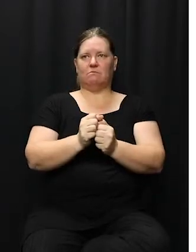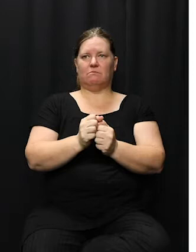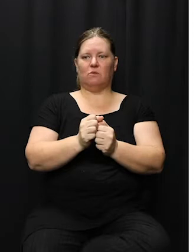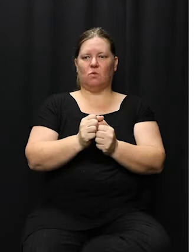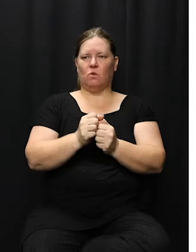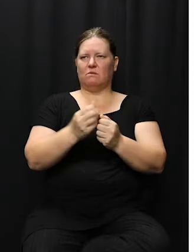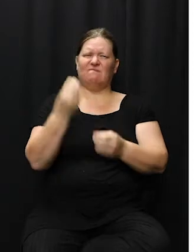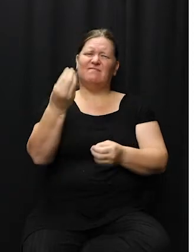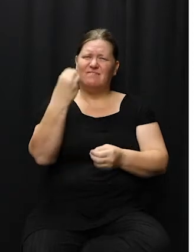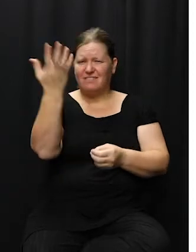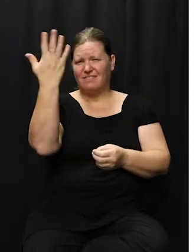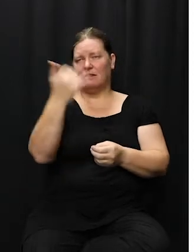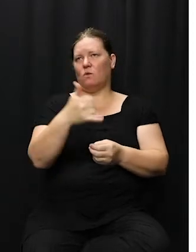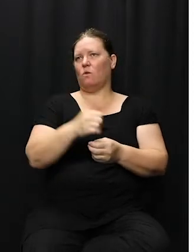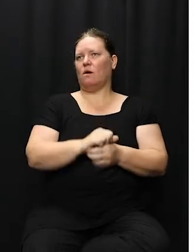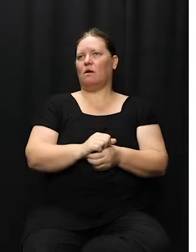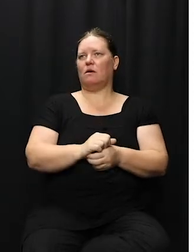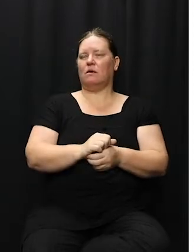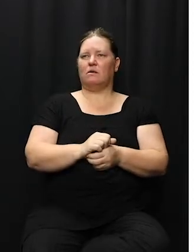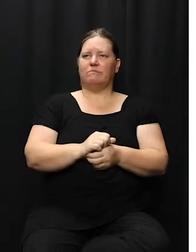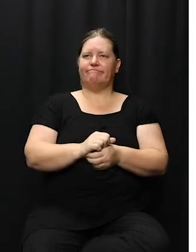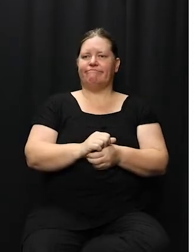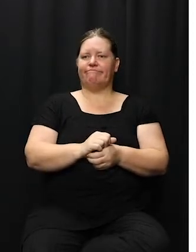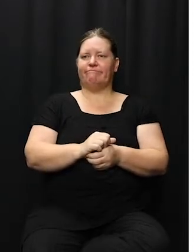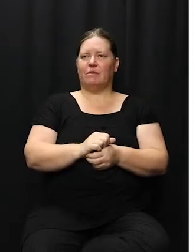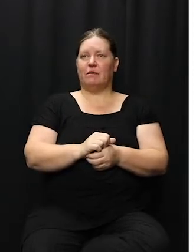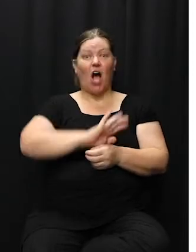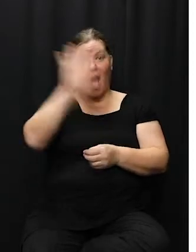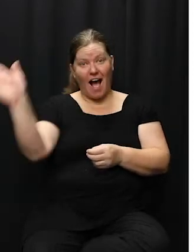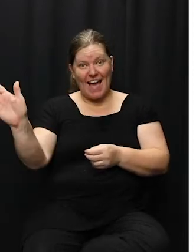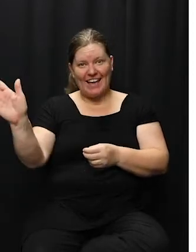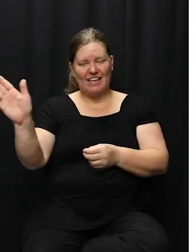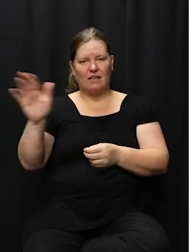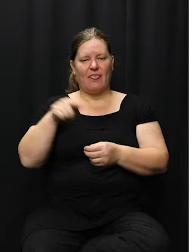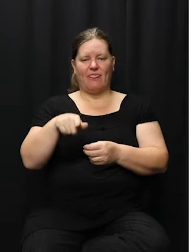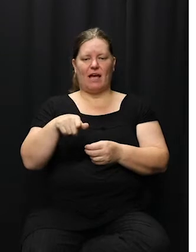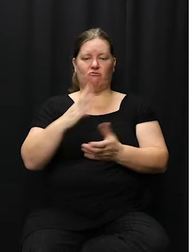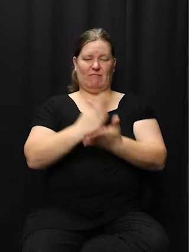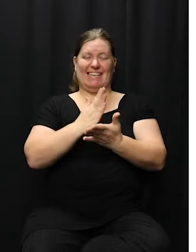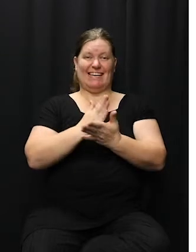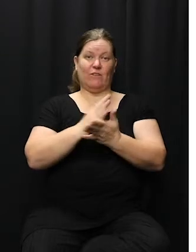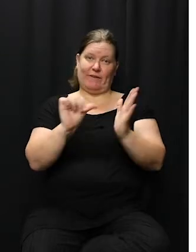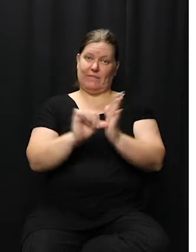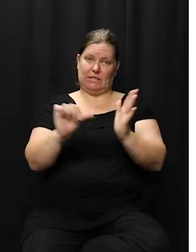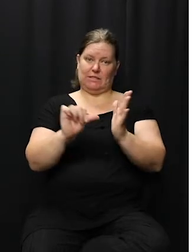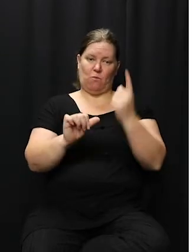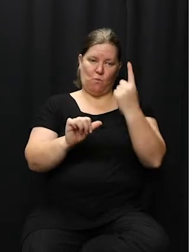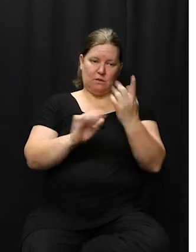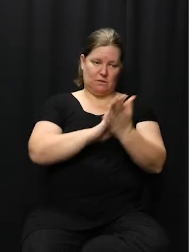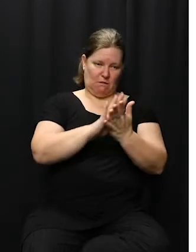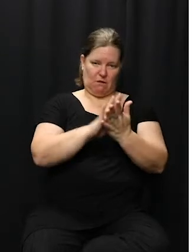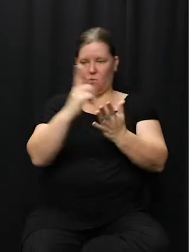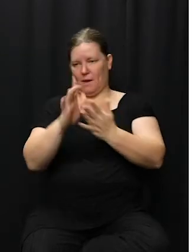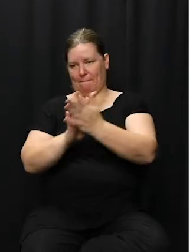for goodness sakes, or hi. They really are very fixed. There's one sign or gesture and one